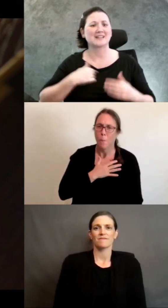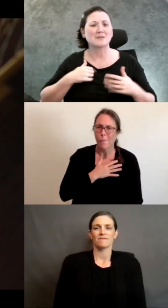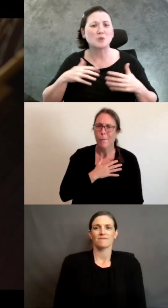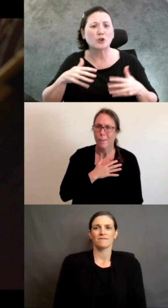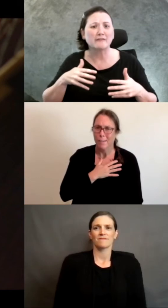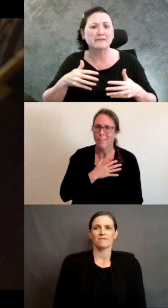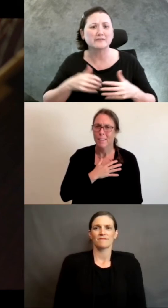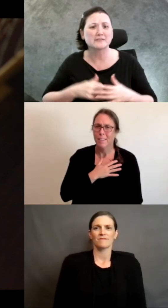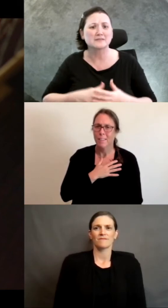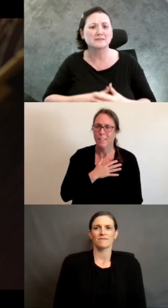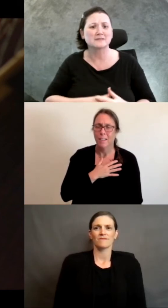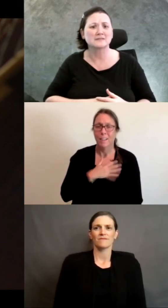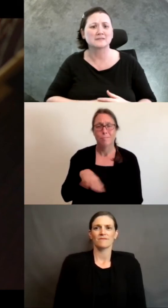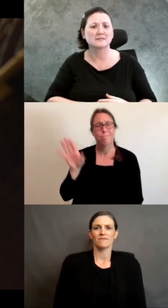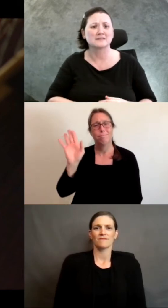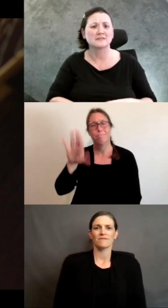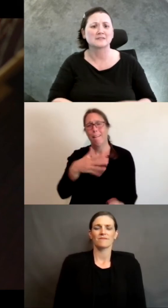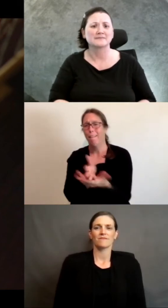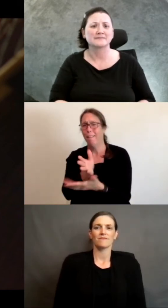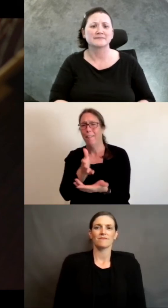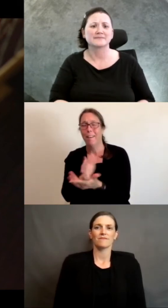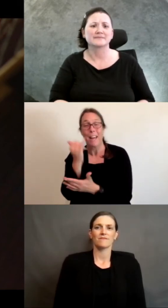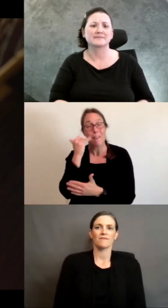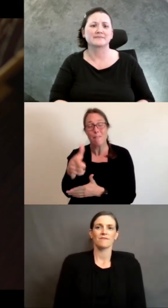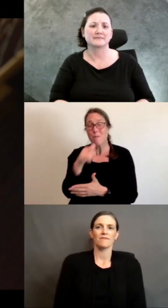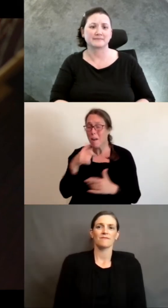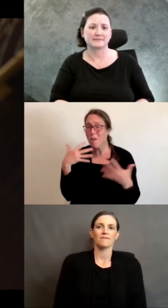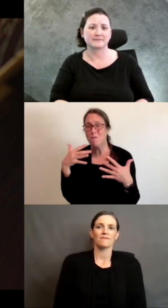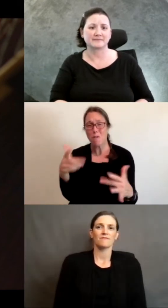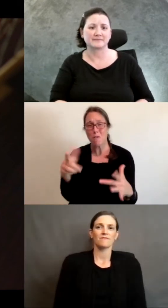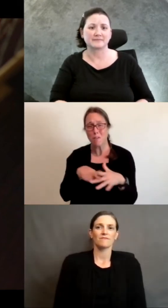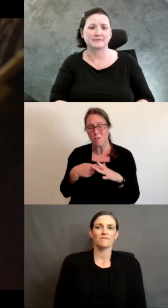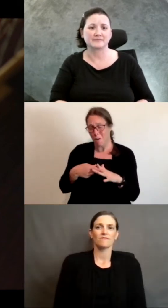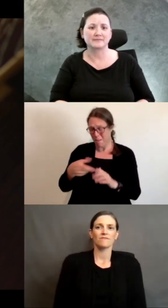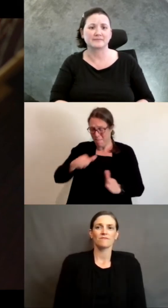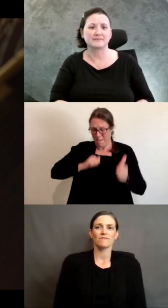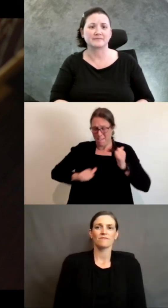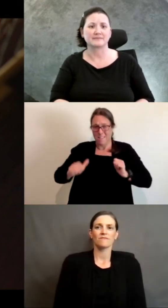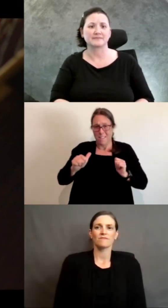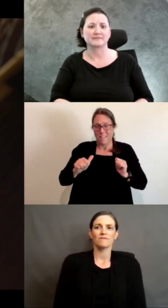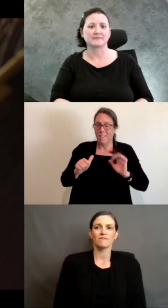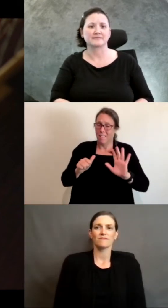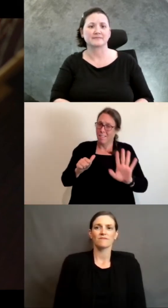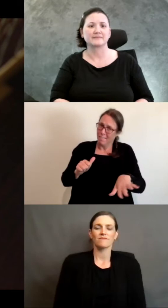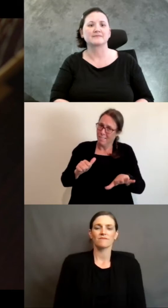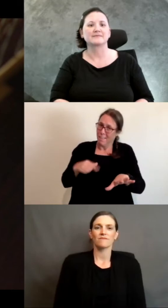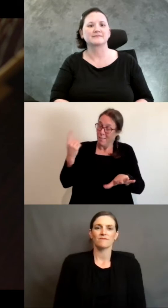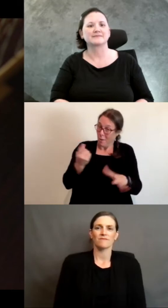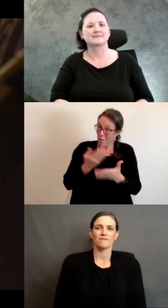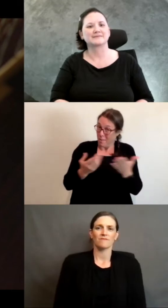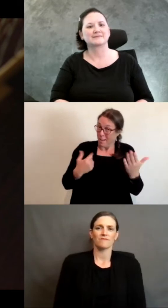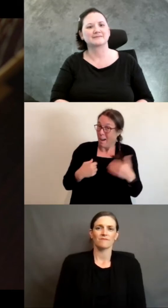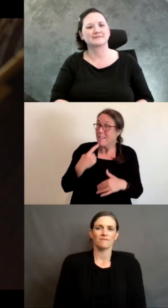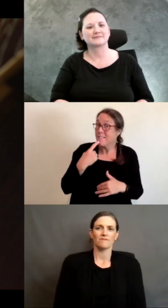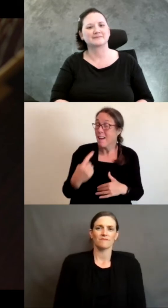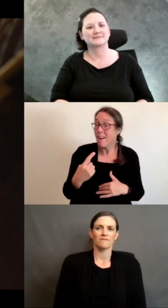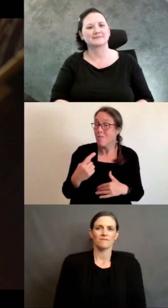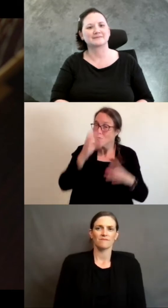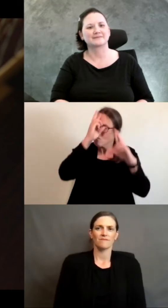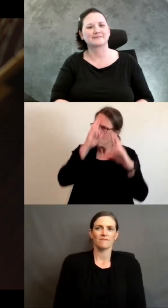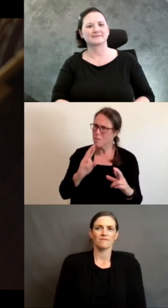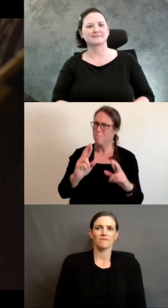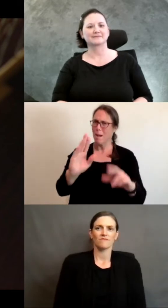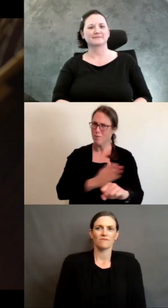okay. If you don't have some nerves going into this. The only thing I can say at this point is serve the